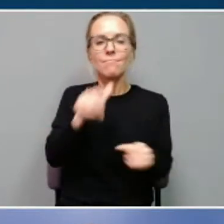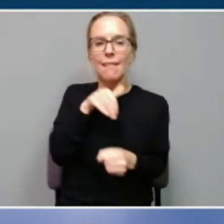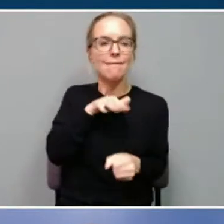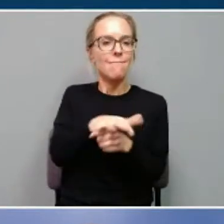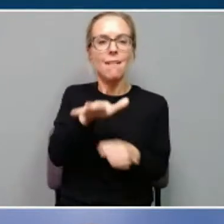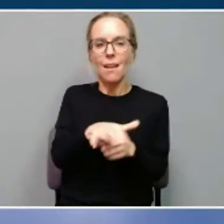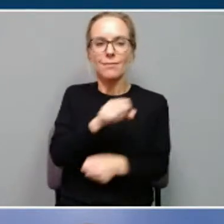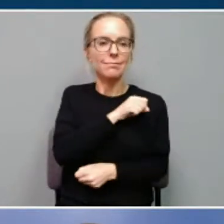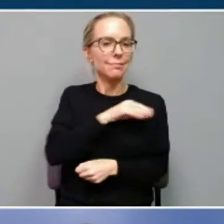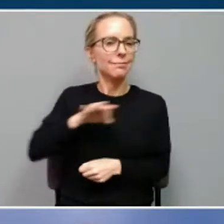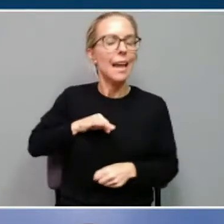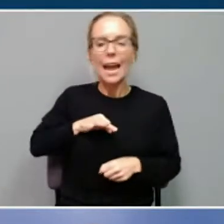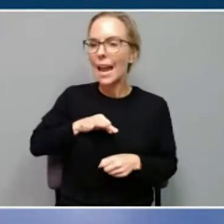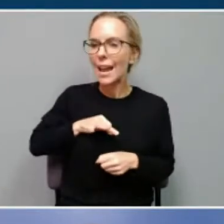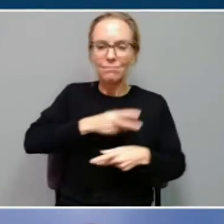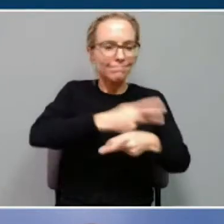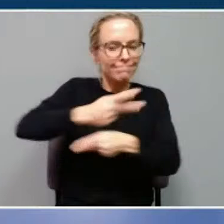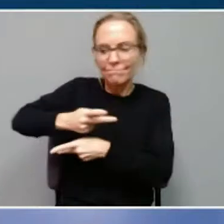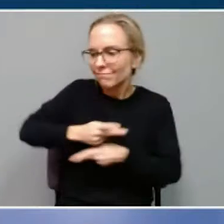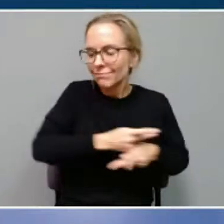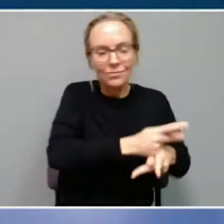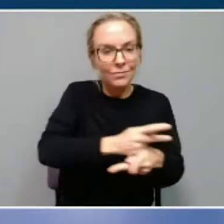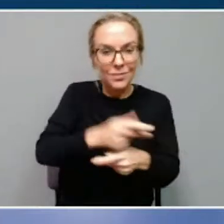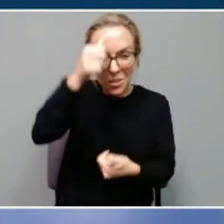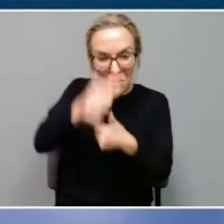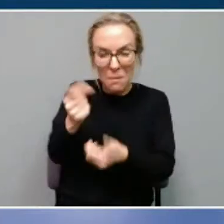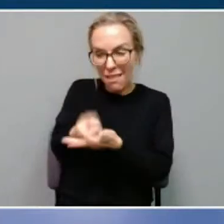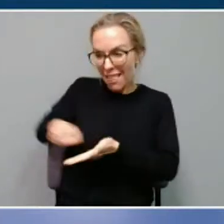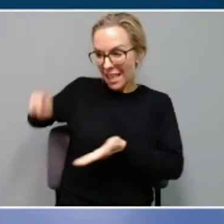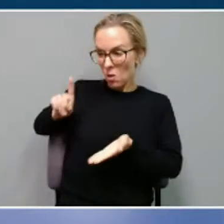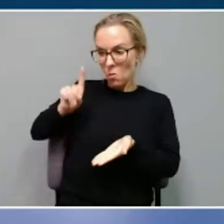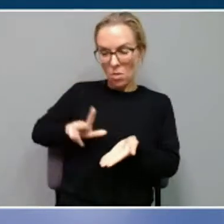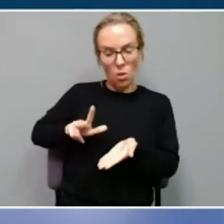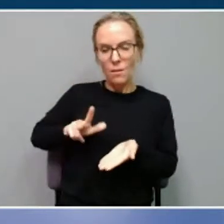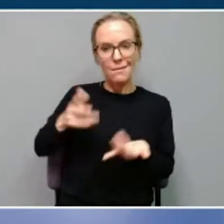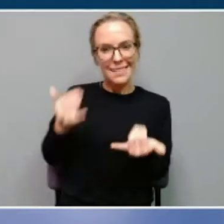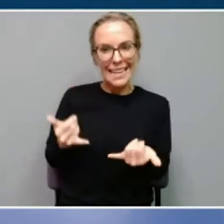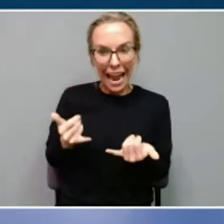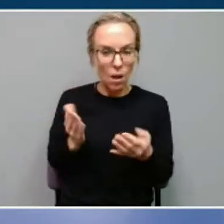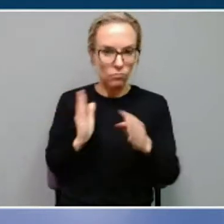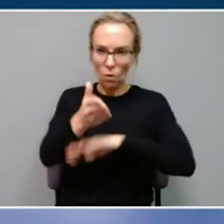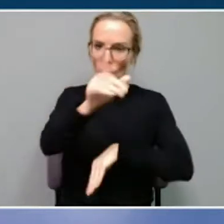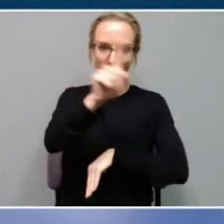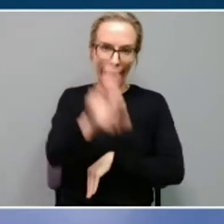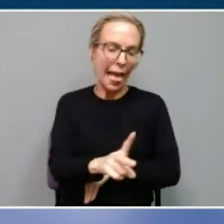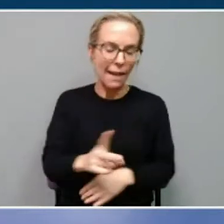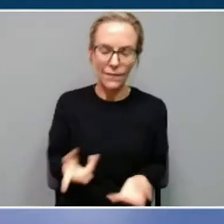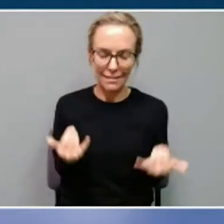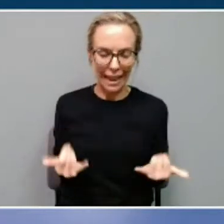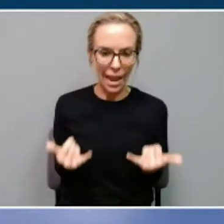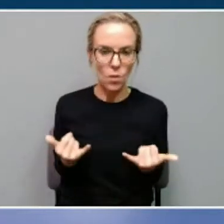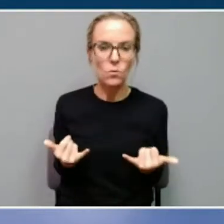Remember what? Just last week, that was a third, and we're well over a half now.